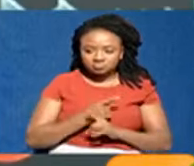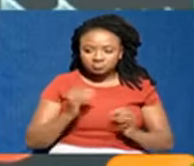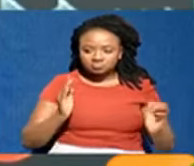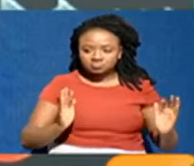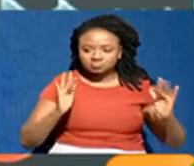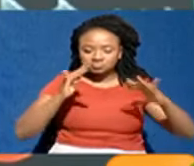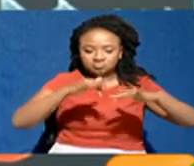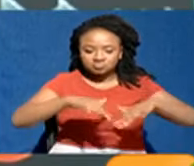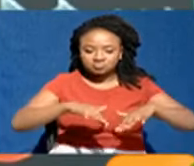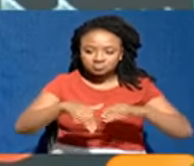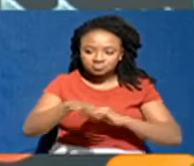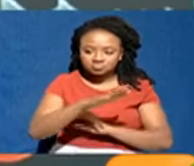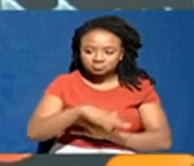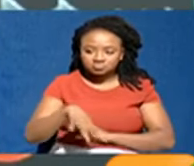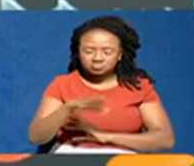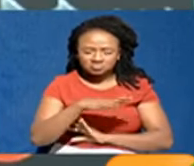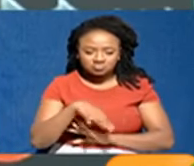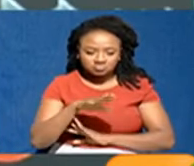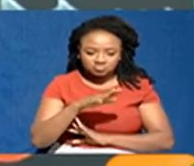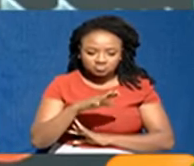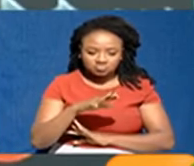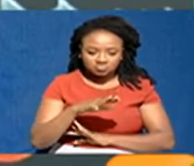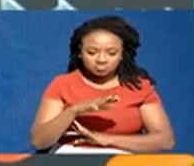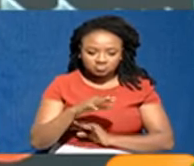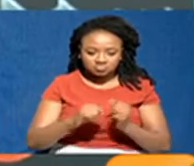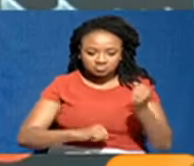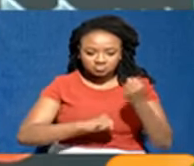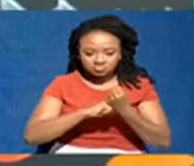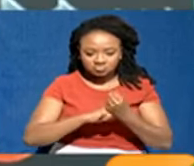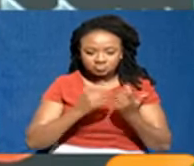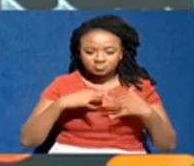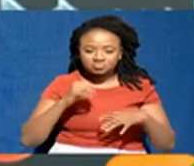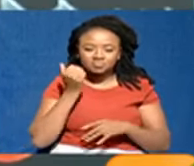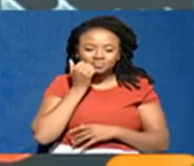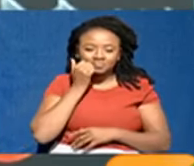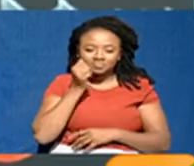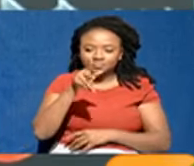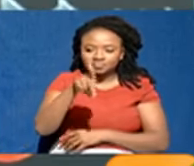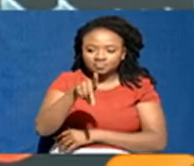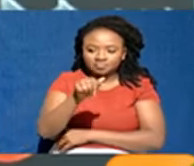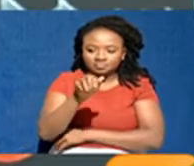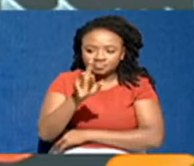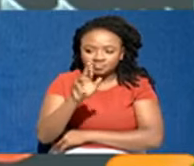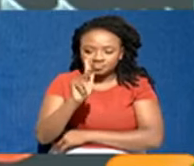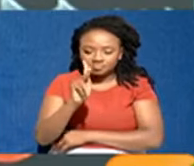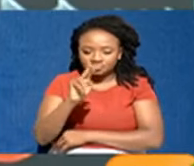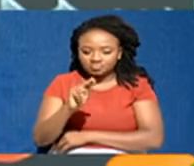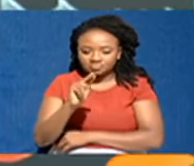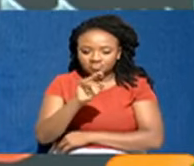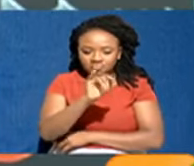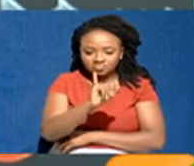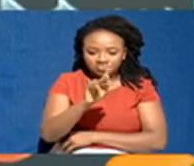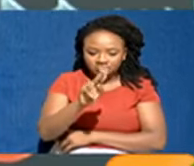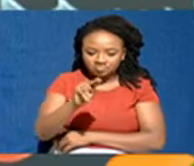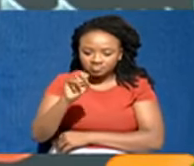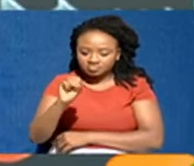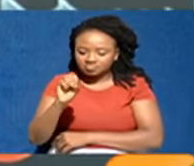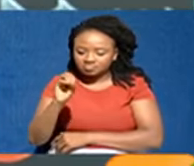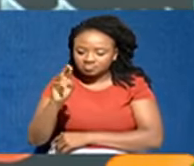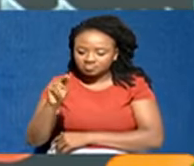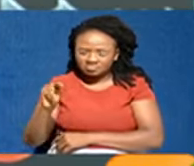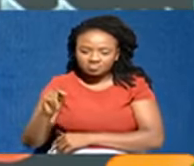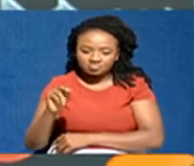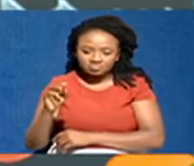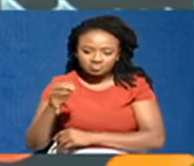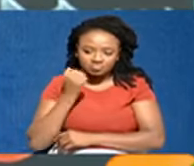in support of those who ail from Parkinson's disease, taking part in a fundraising walk